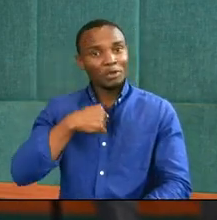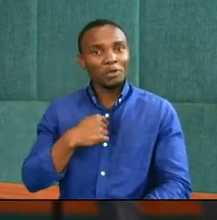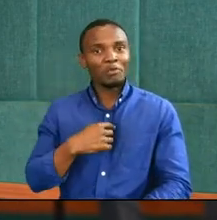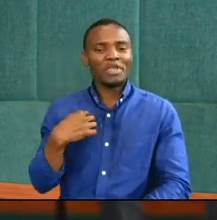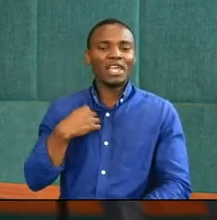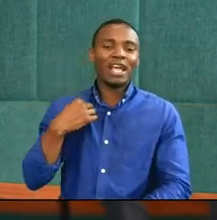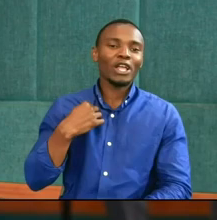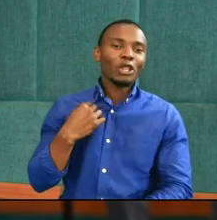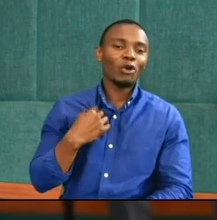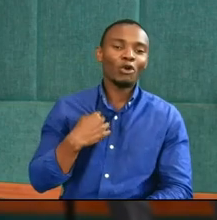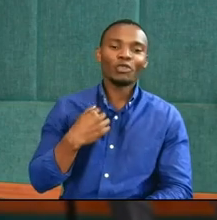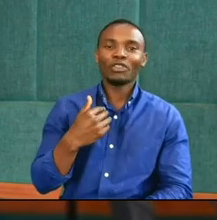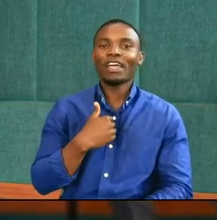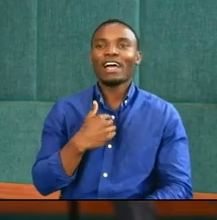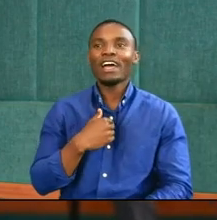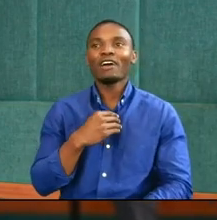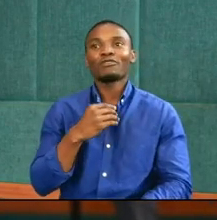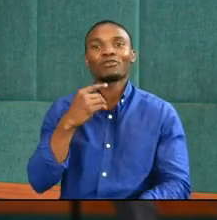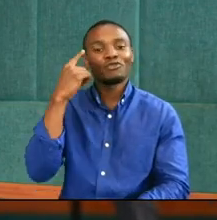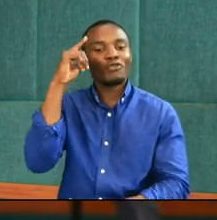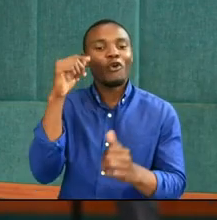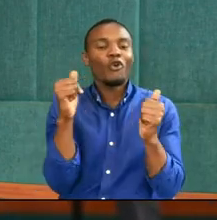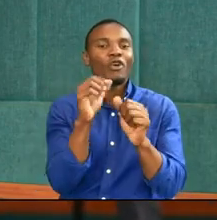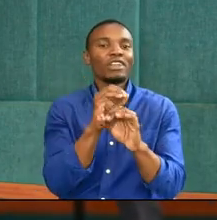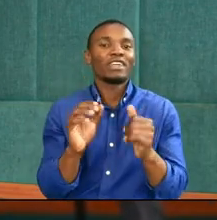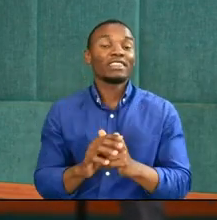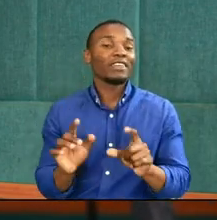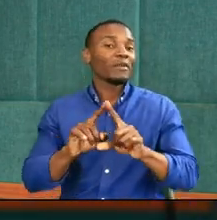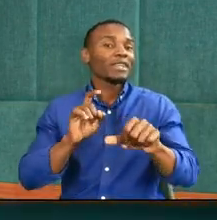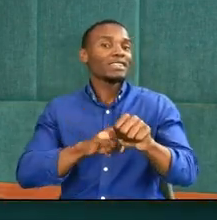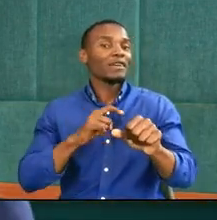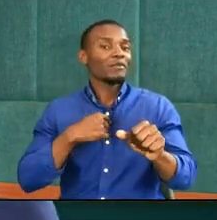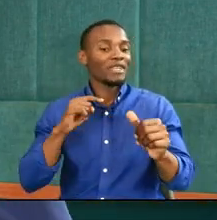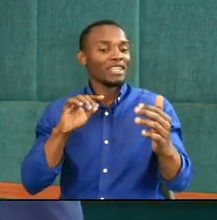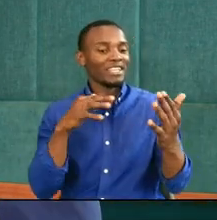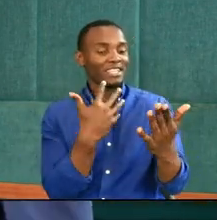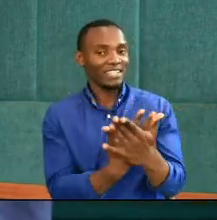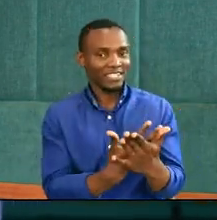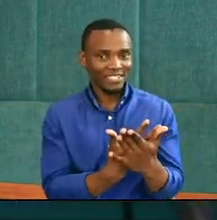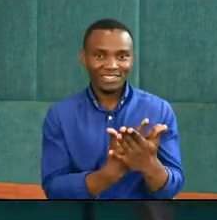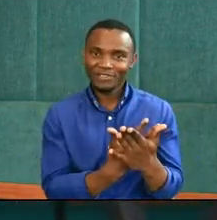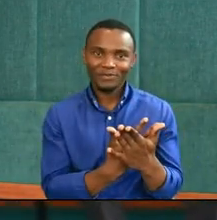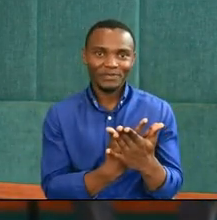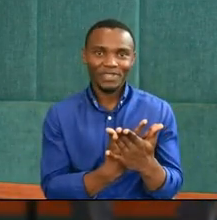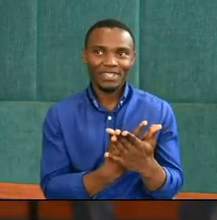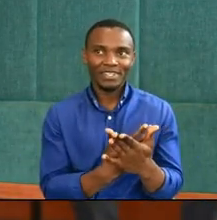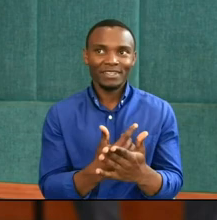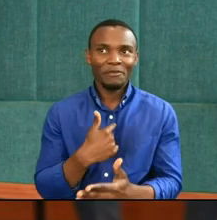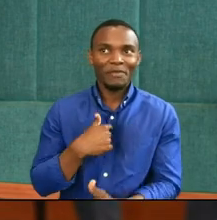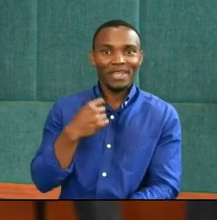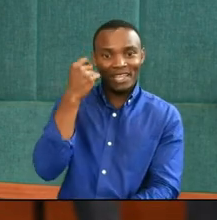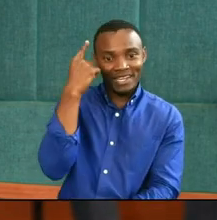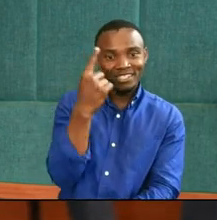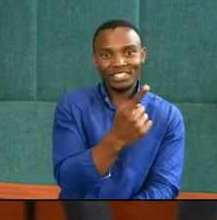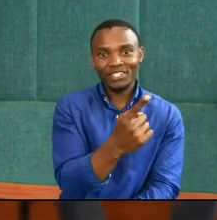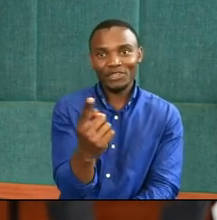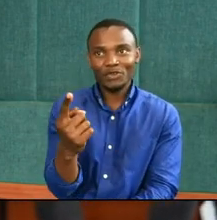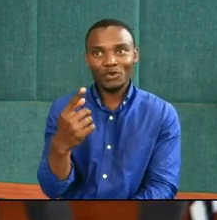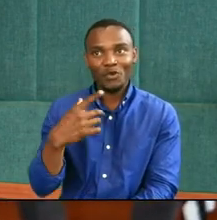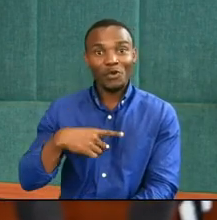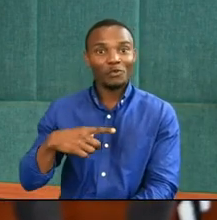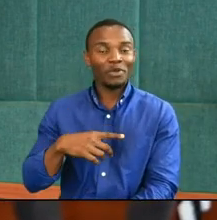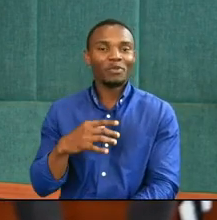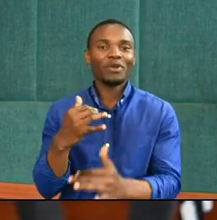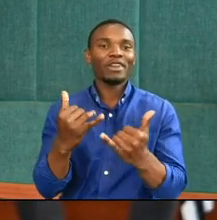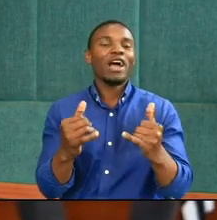it. Didn't even pack for it. When I reach here, I understand that you guys are in